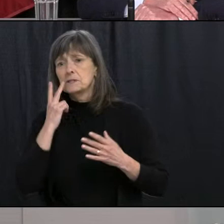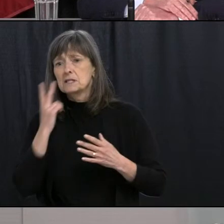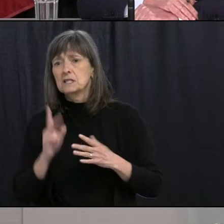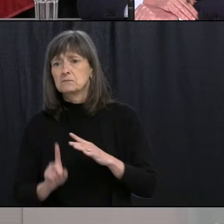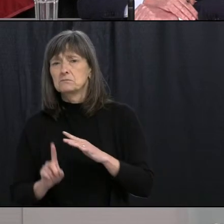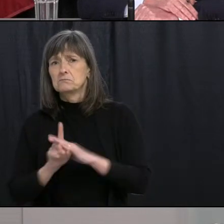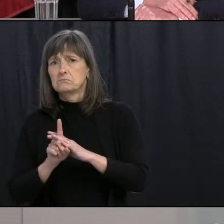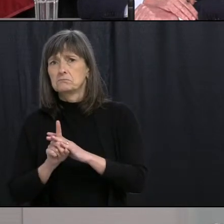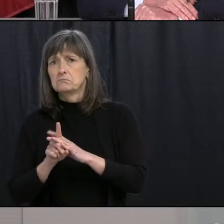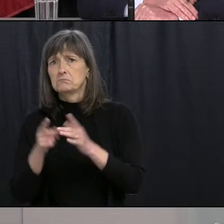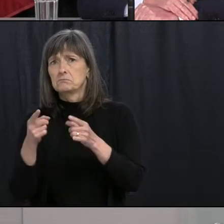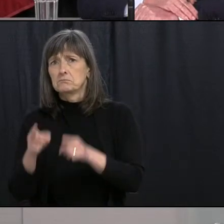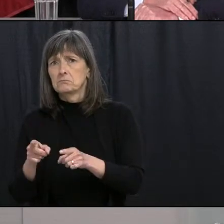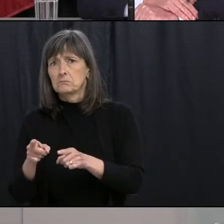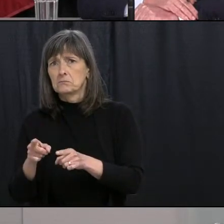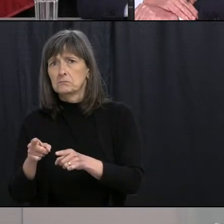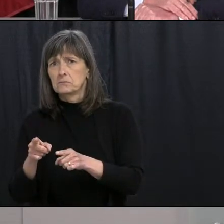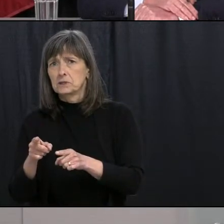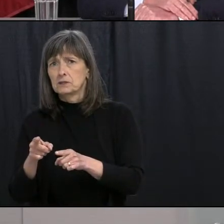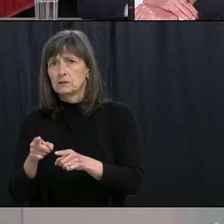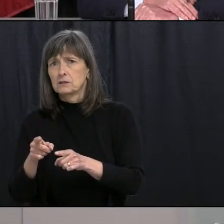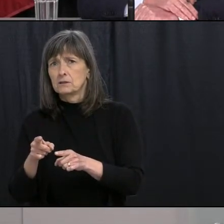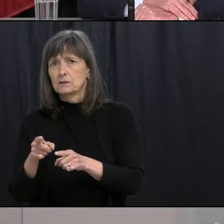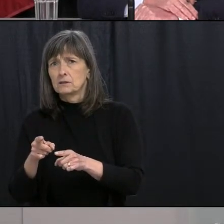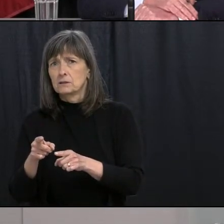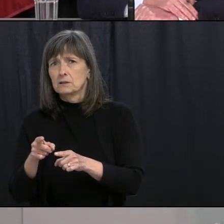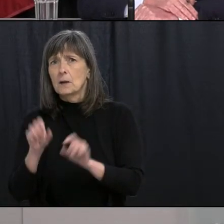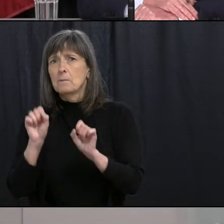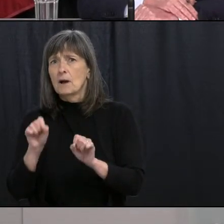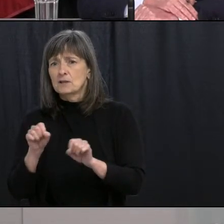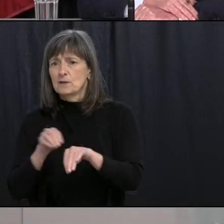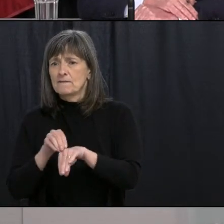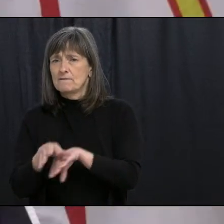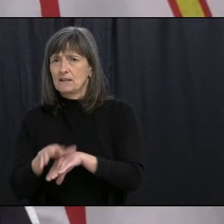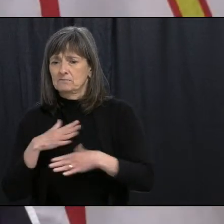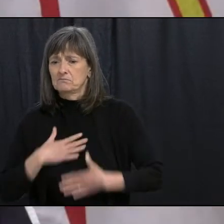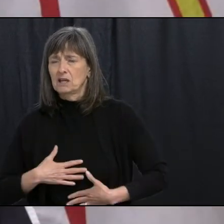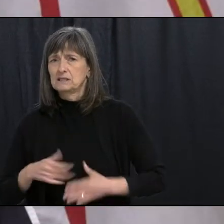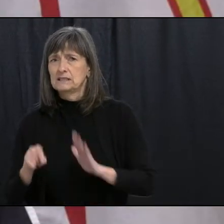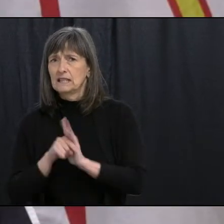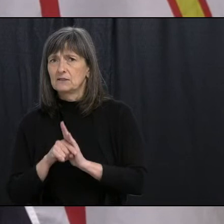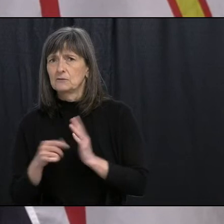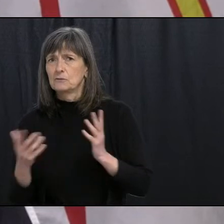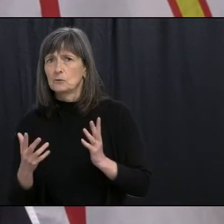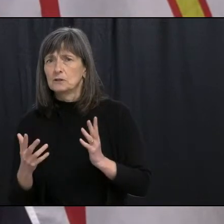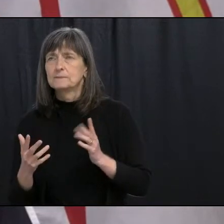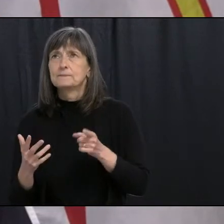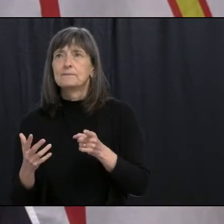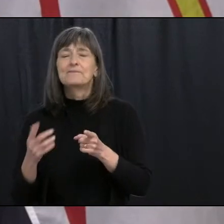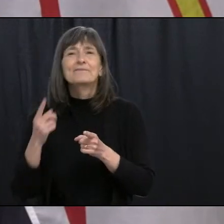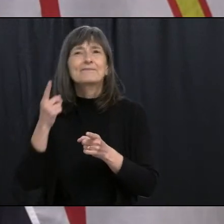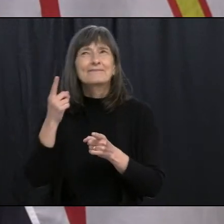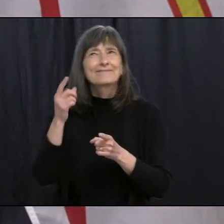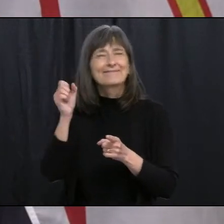I was wondering if you could explain what you know about this possible side effect. Yes, so there is